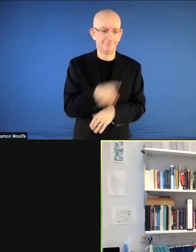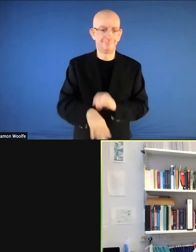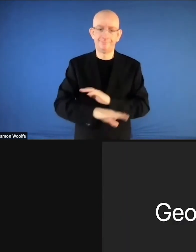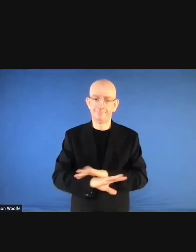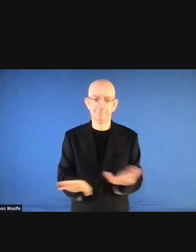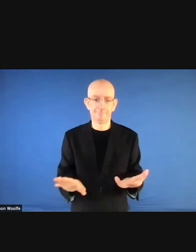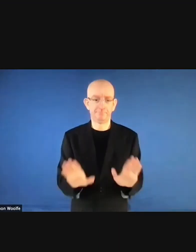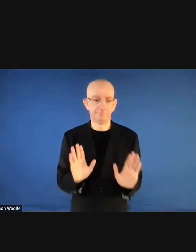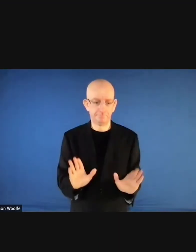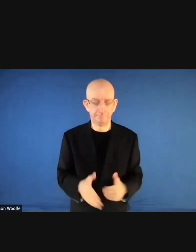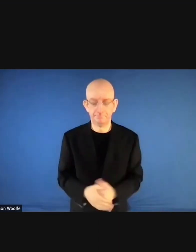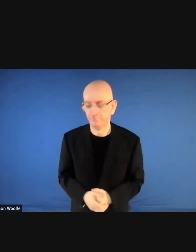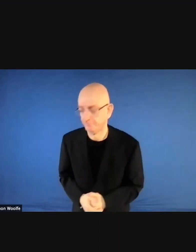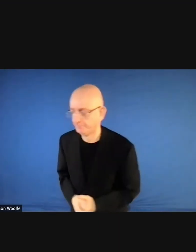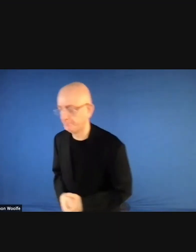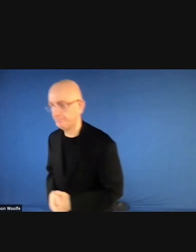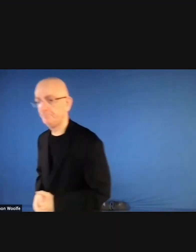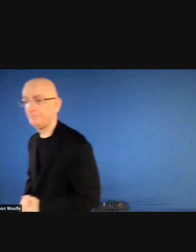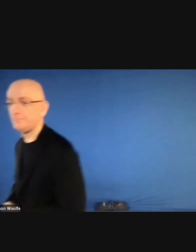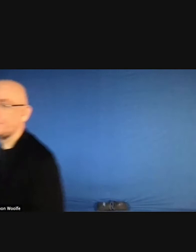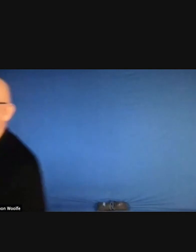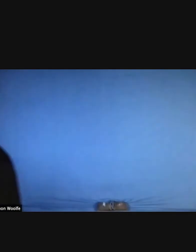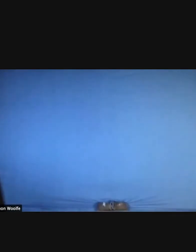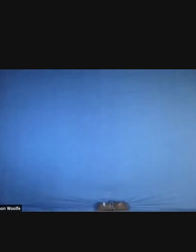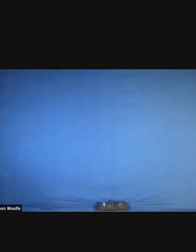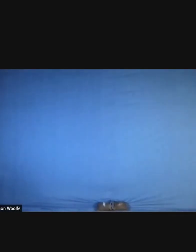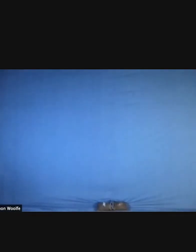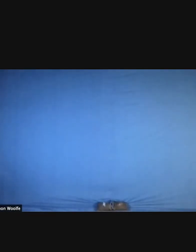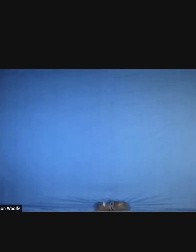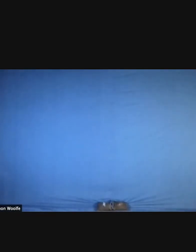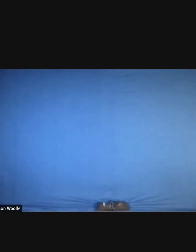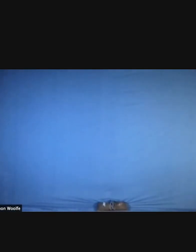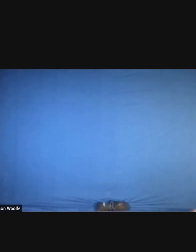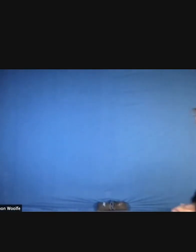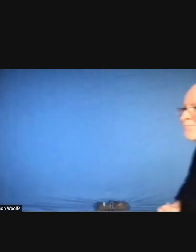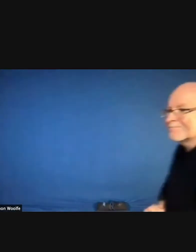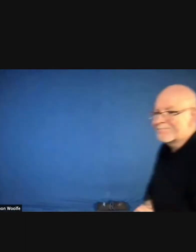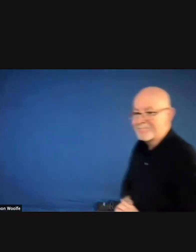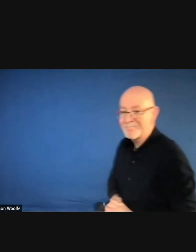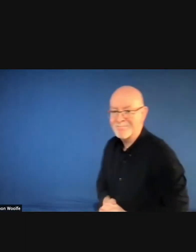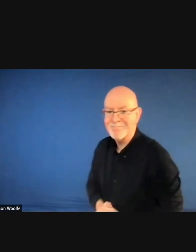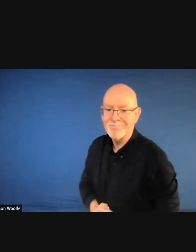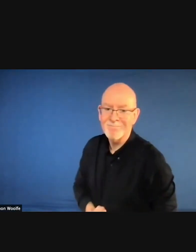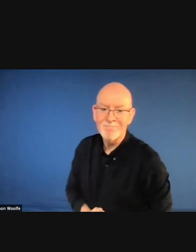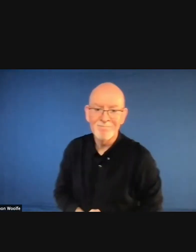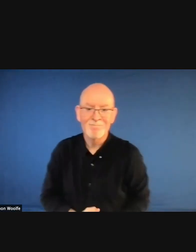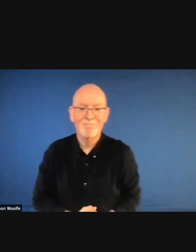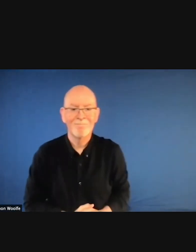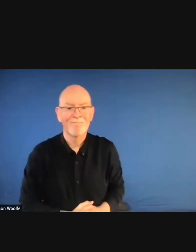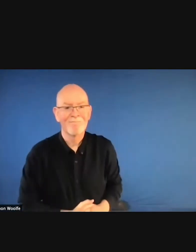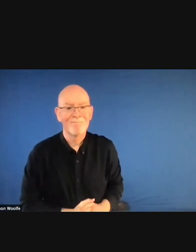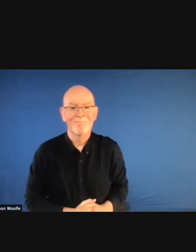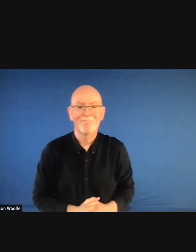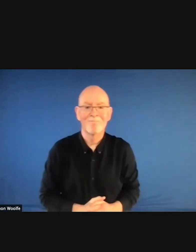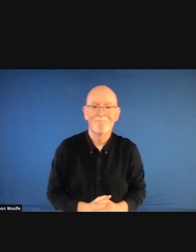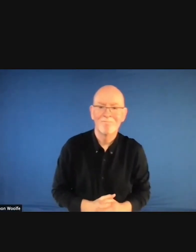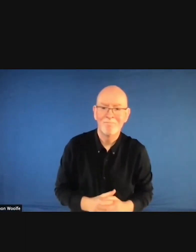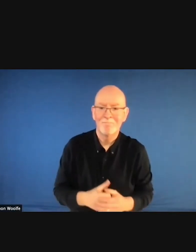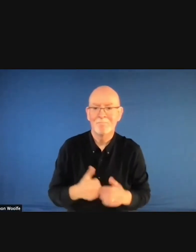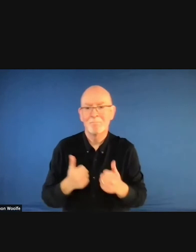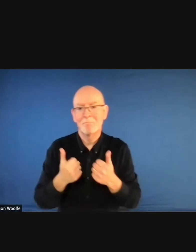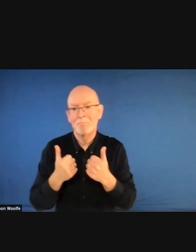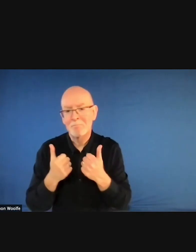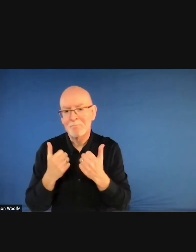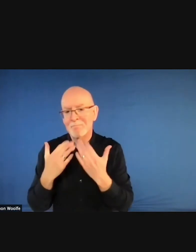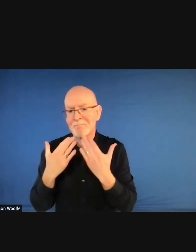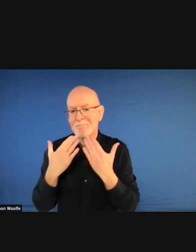Okay, thank you very much, Jeff. Now, we do have more questions. I expect we'll be able to come back to them, but